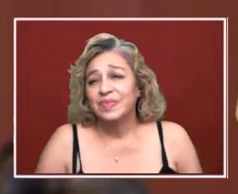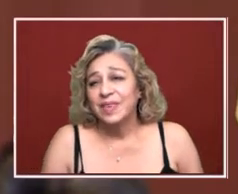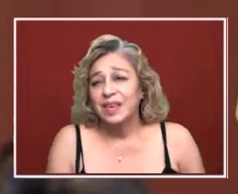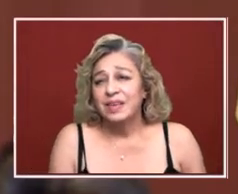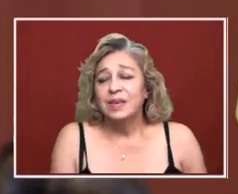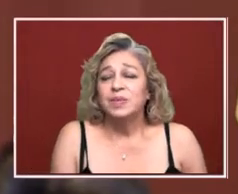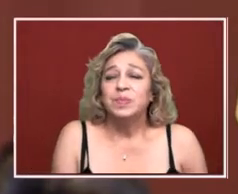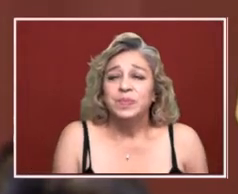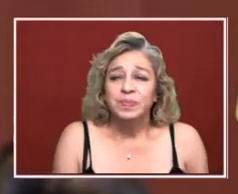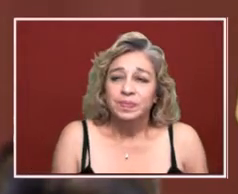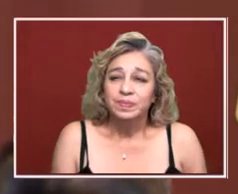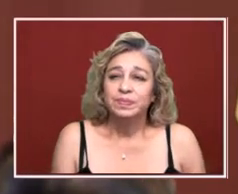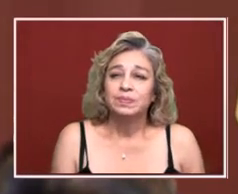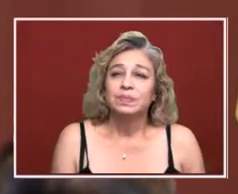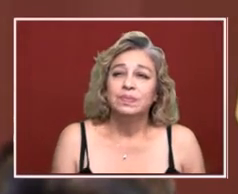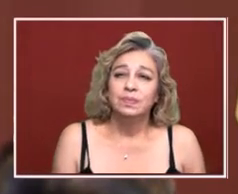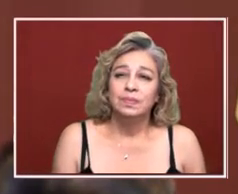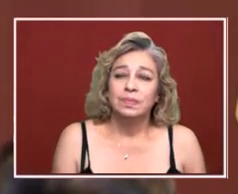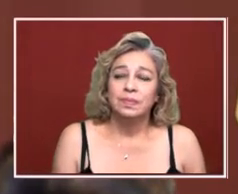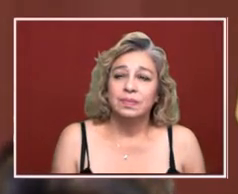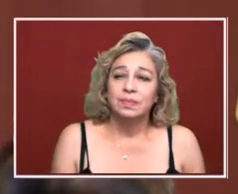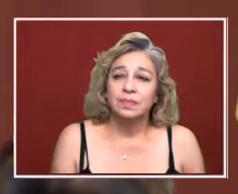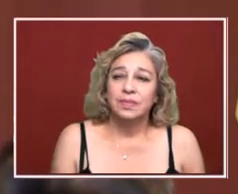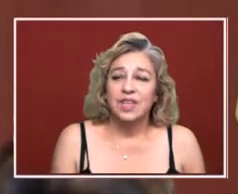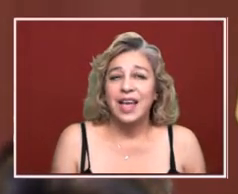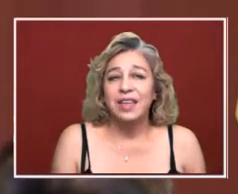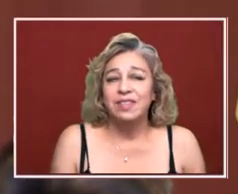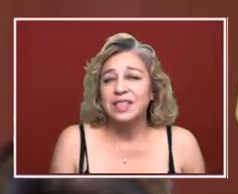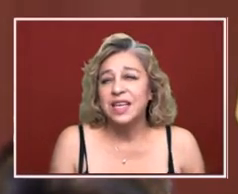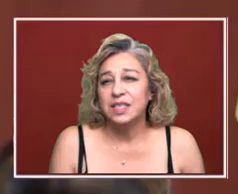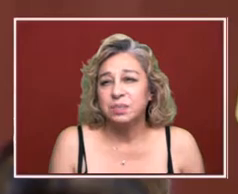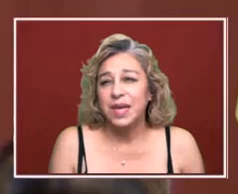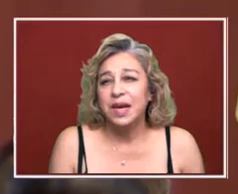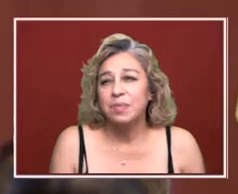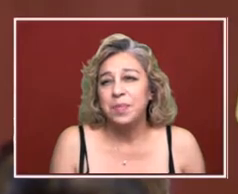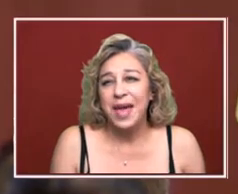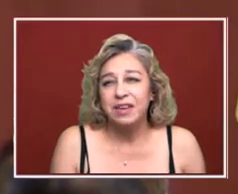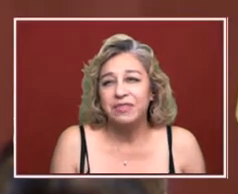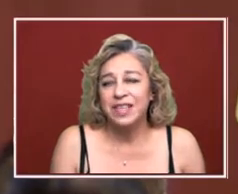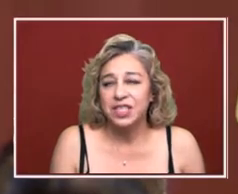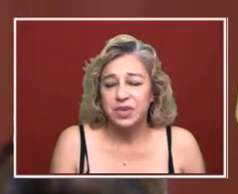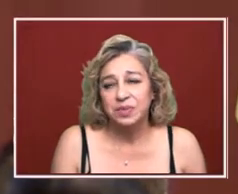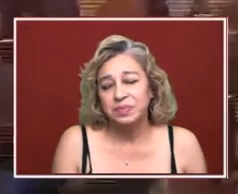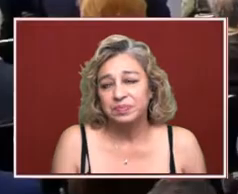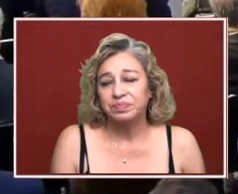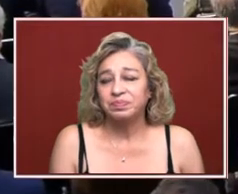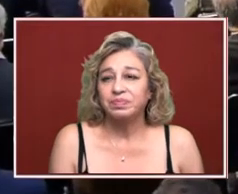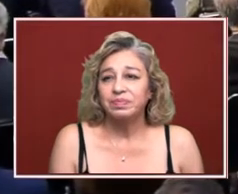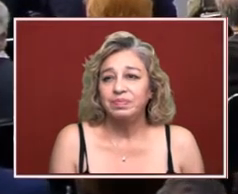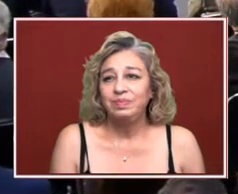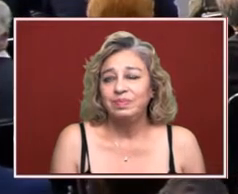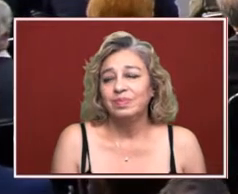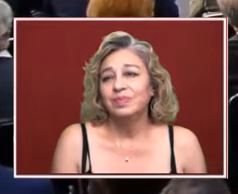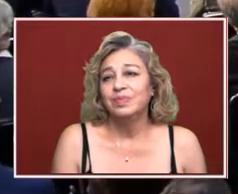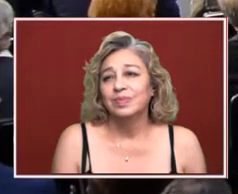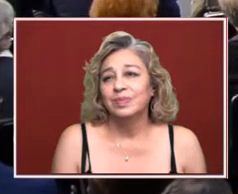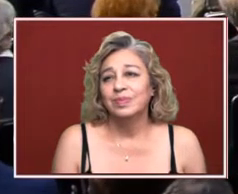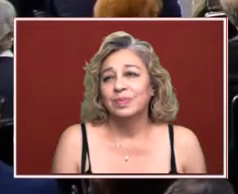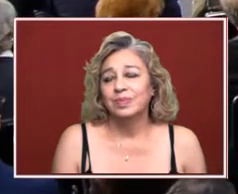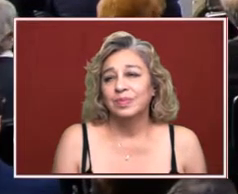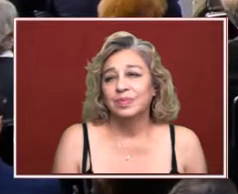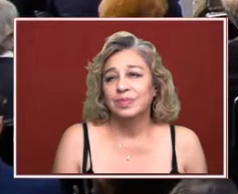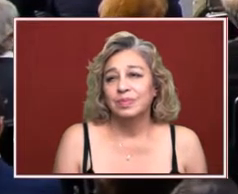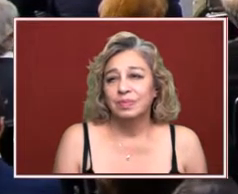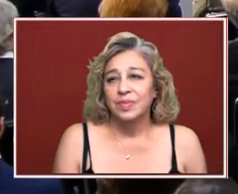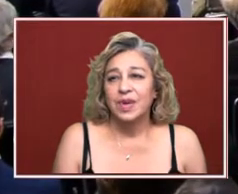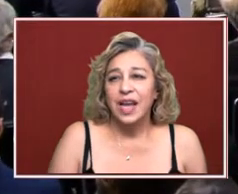Esto es, ha quedado de manifiesto. And this has become Yo a manifesto. Les pongo